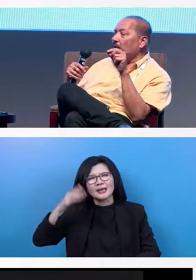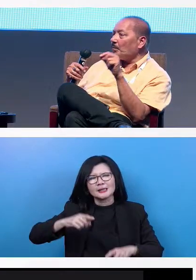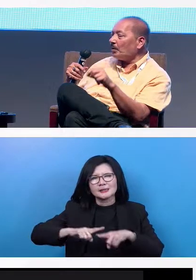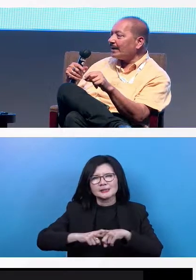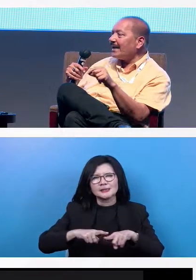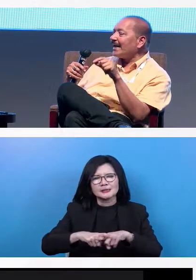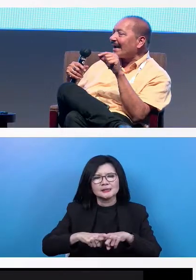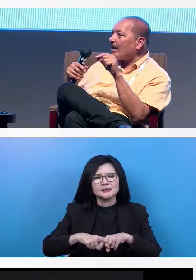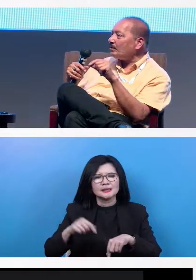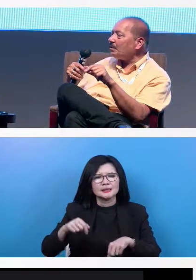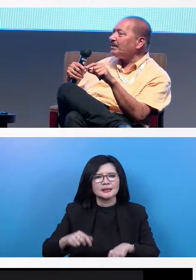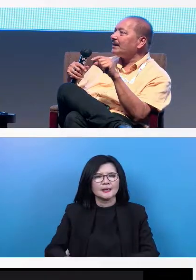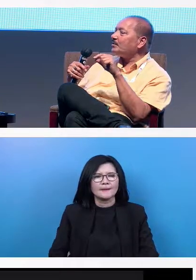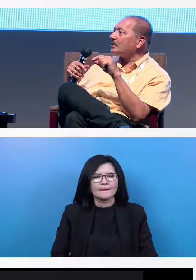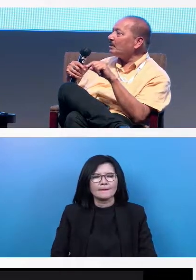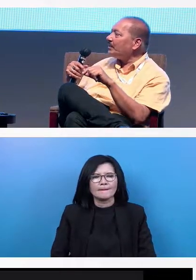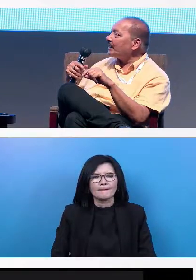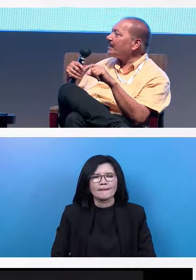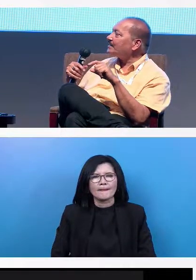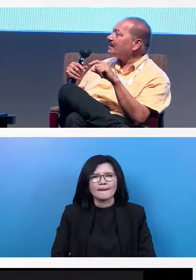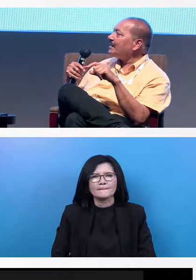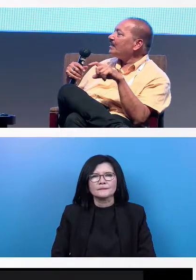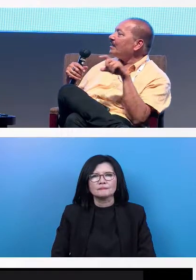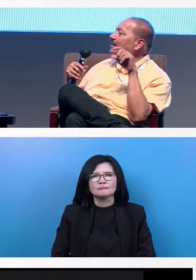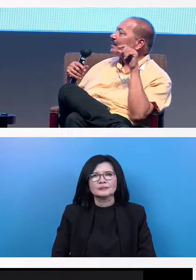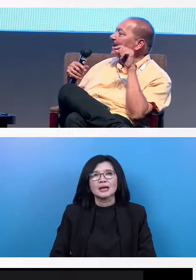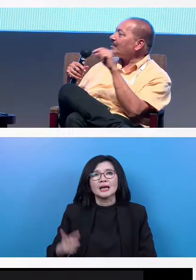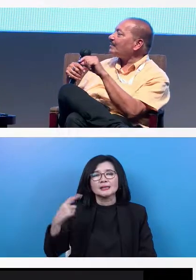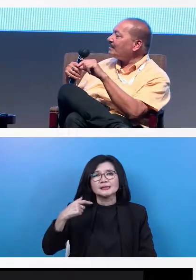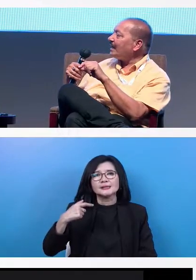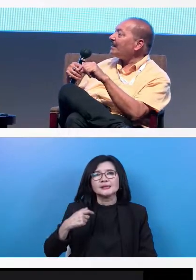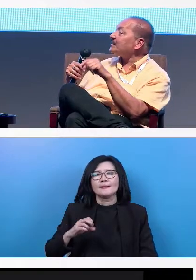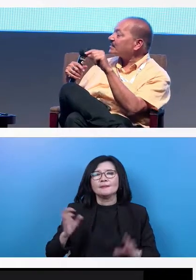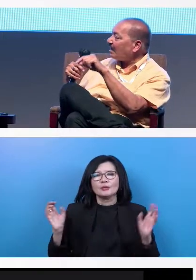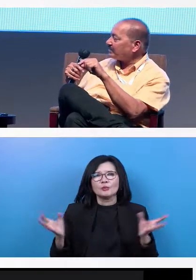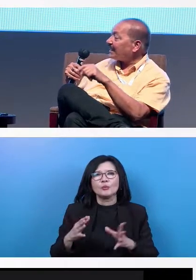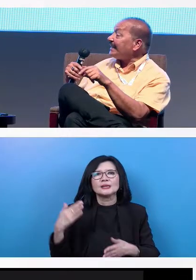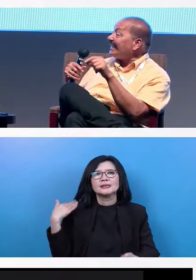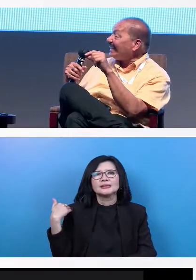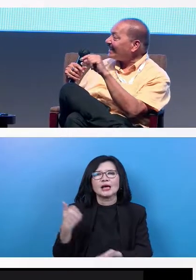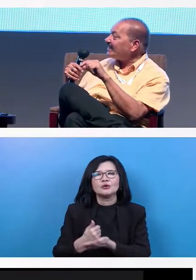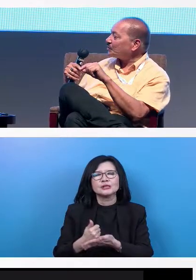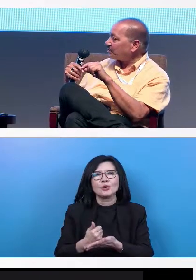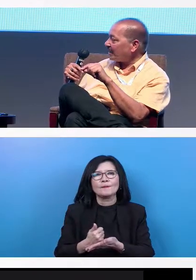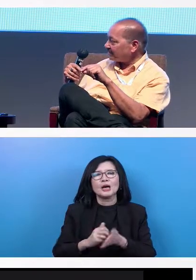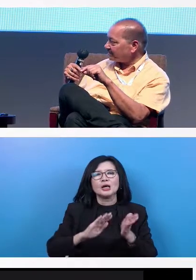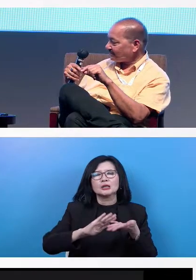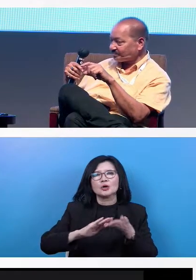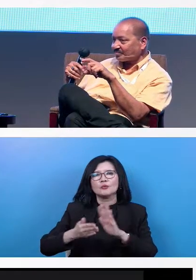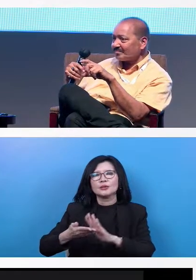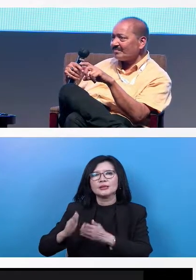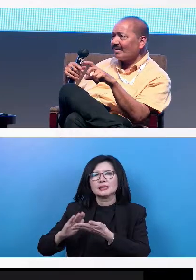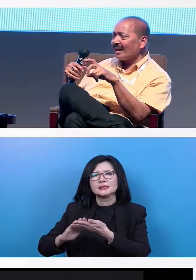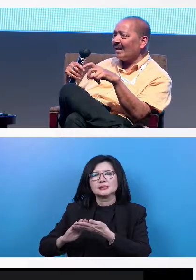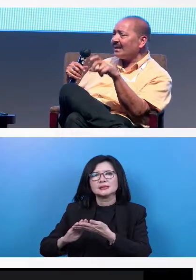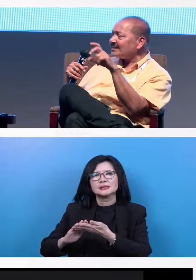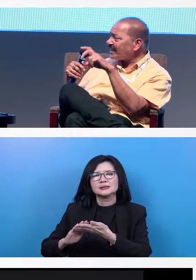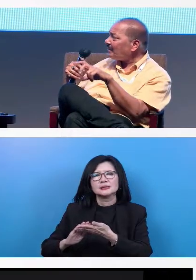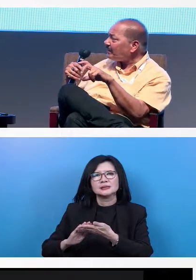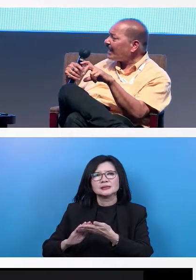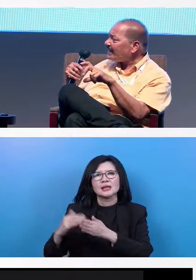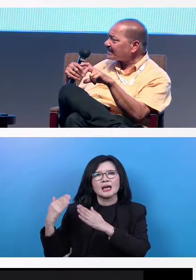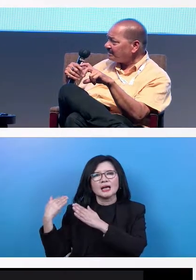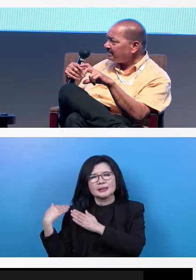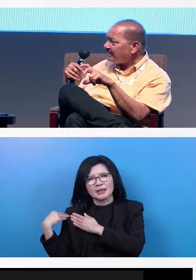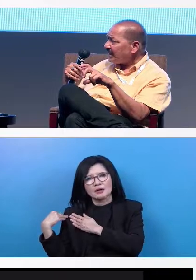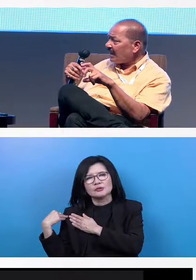is promoting an accountability to the communities that it serves, that it intends to serve. So